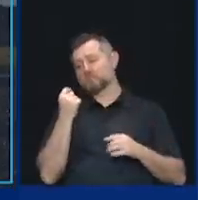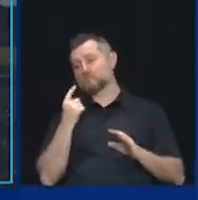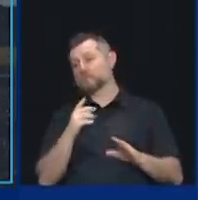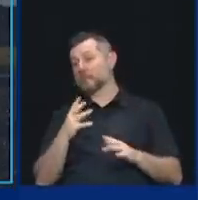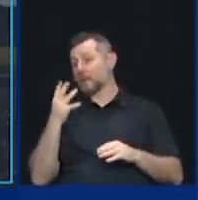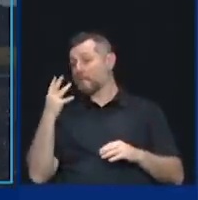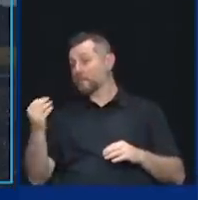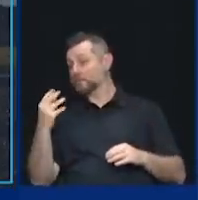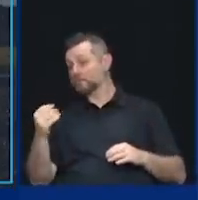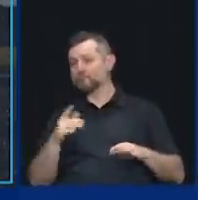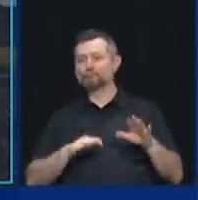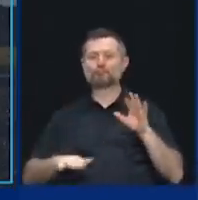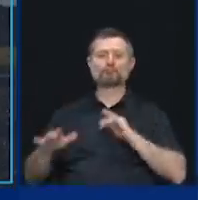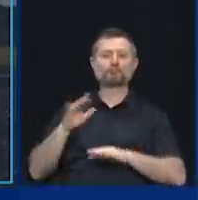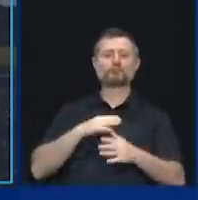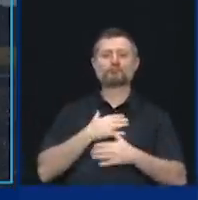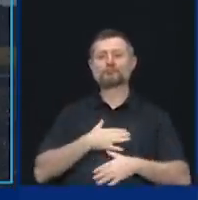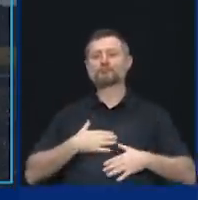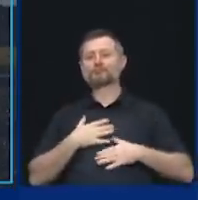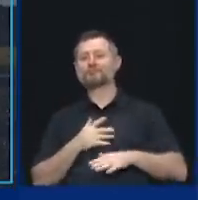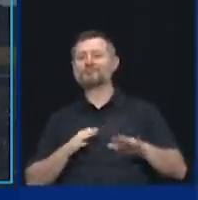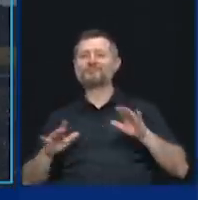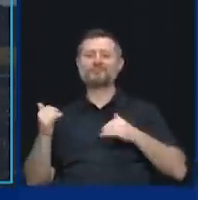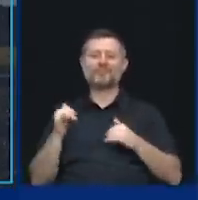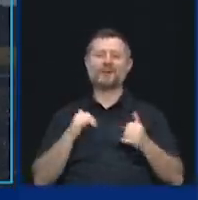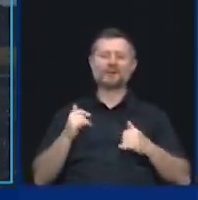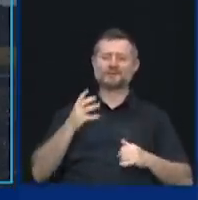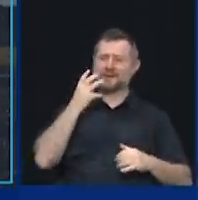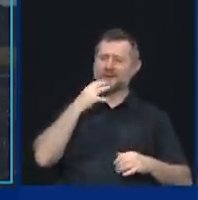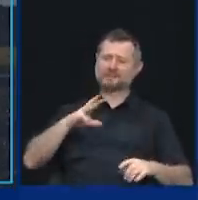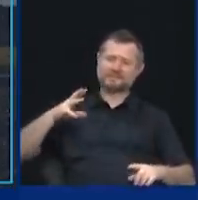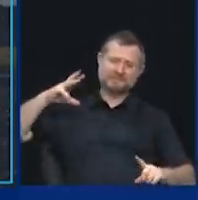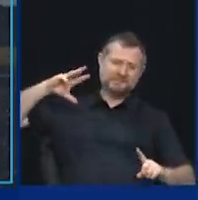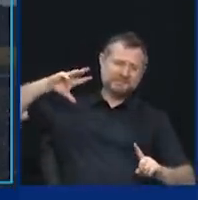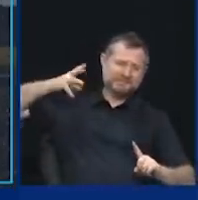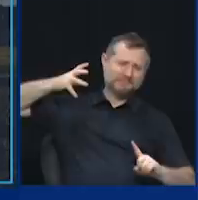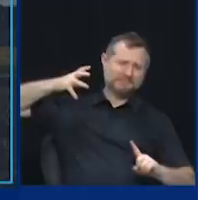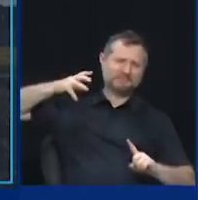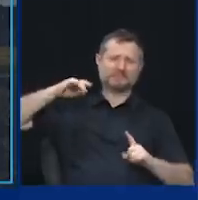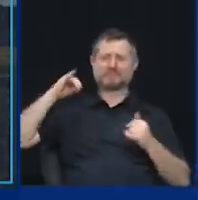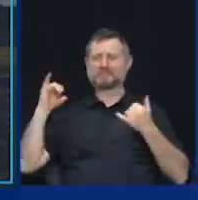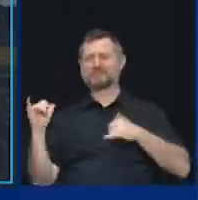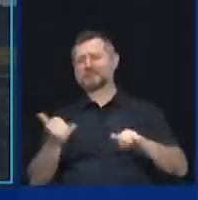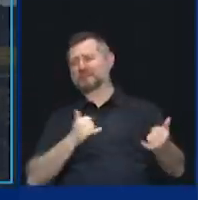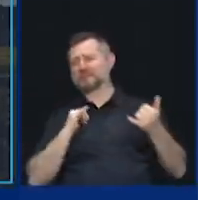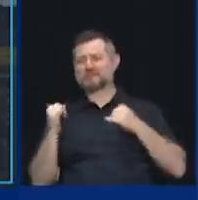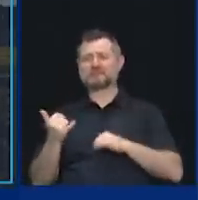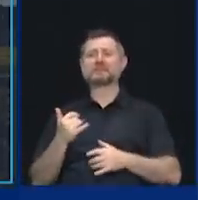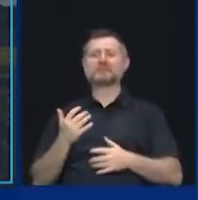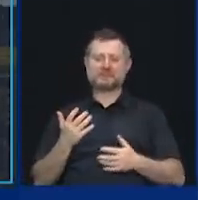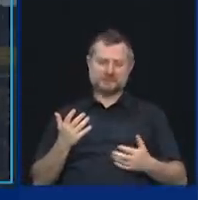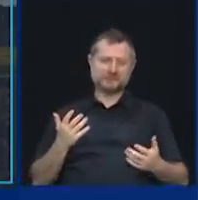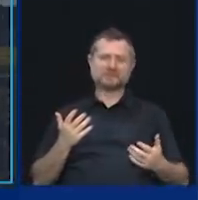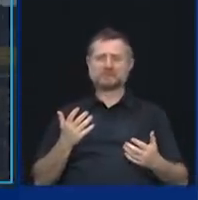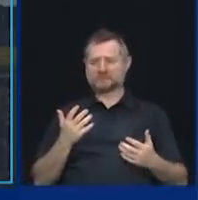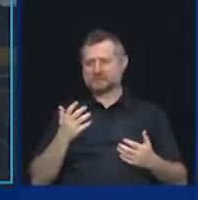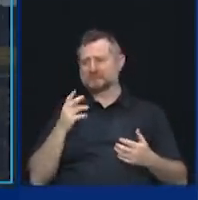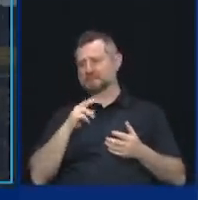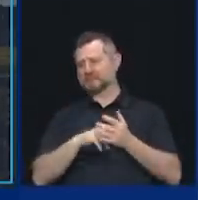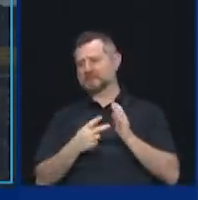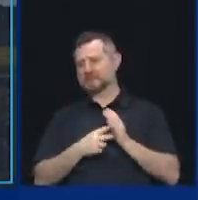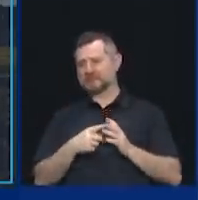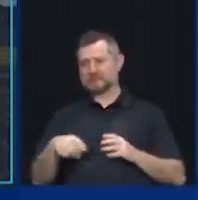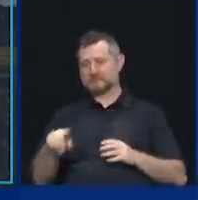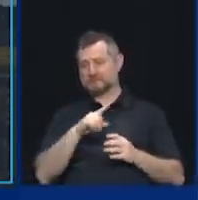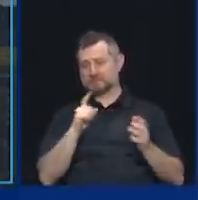in recess, etc., it's hot, they're running around, but they're outside. There is no